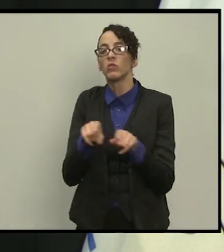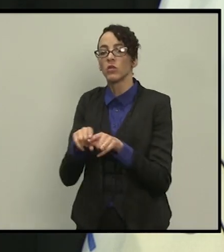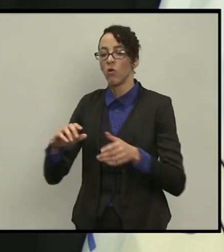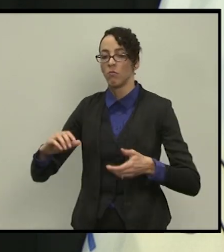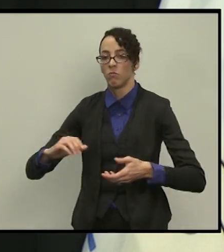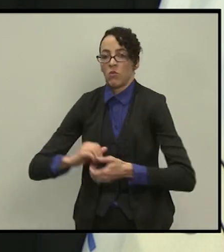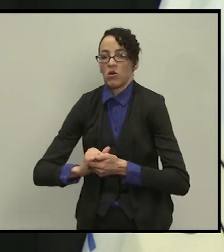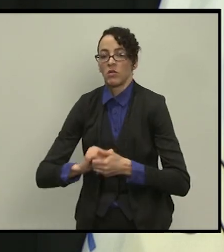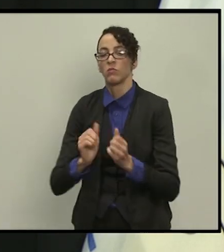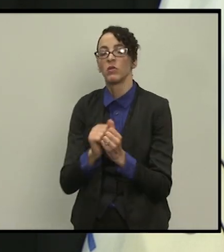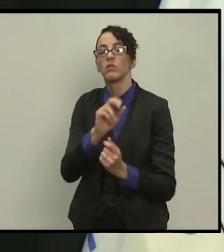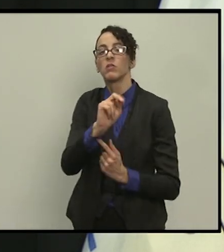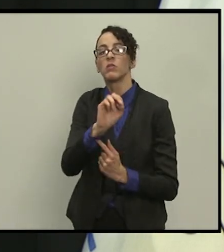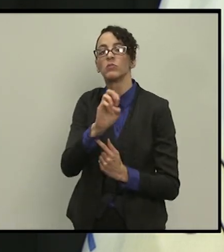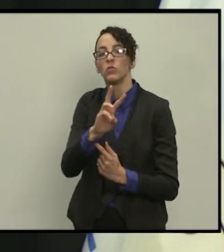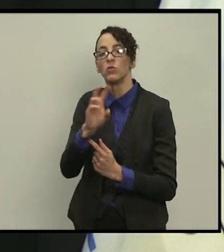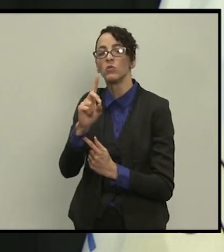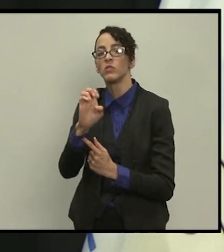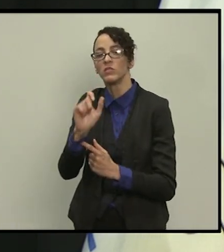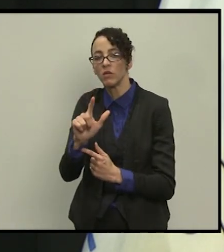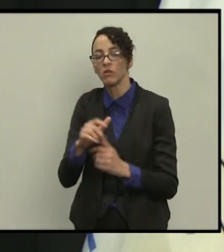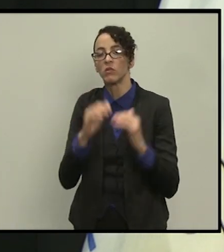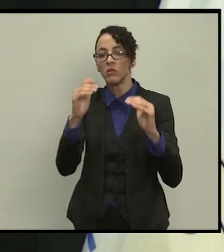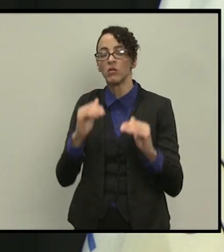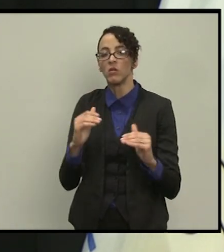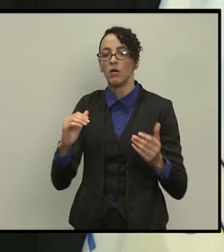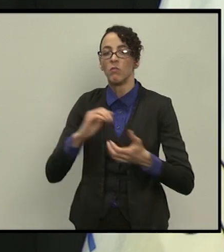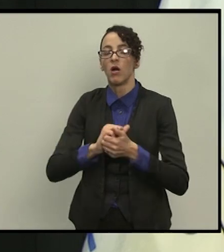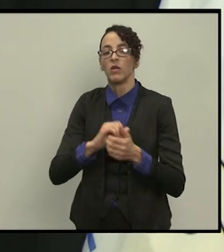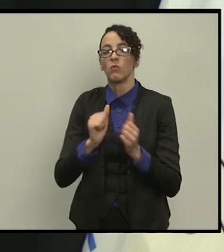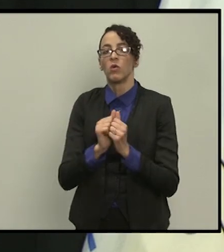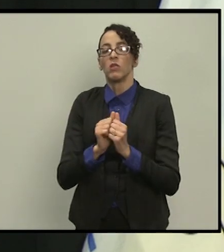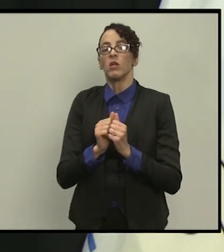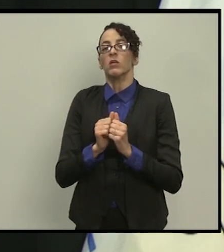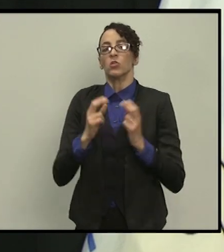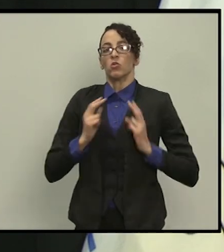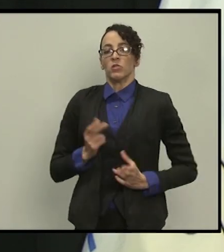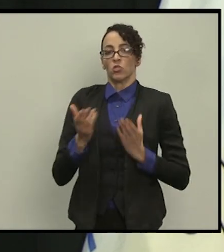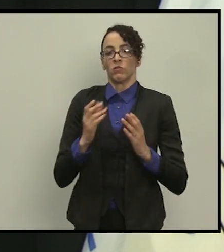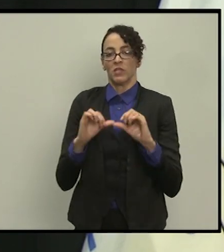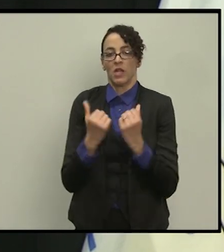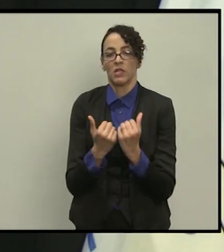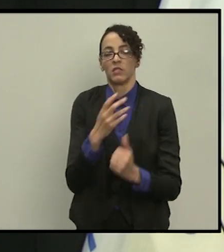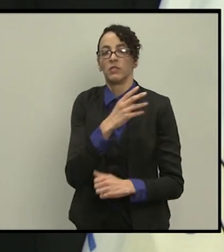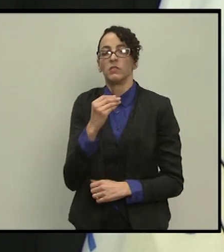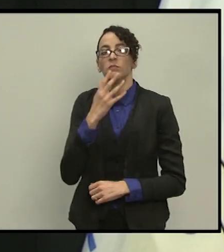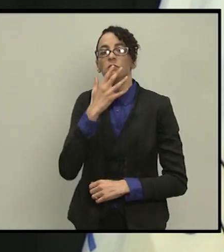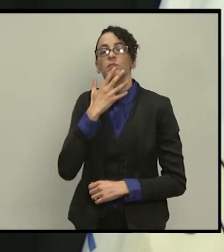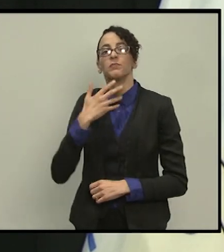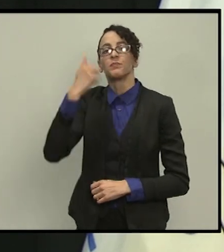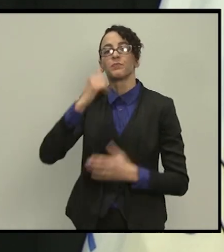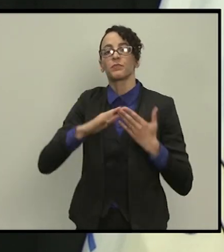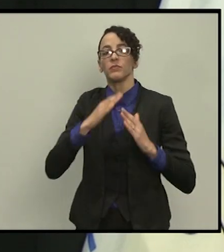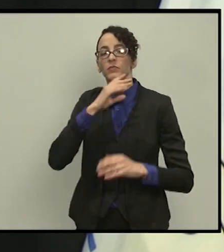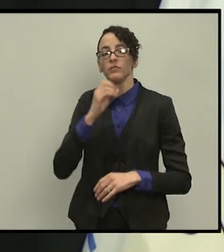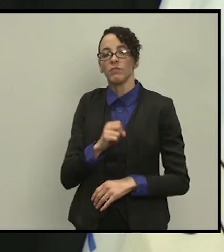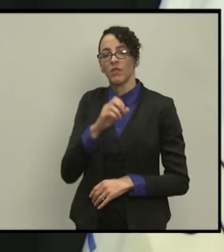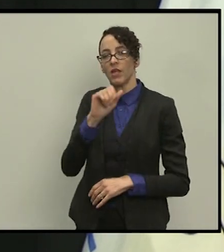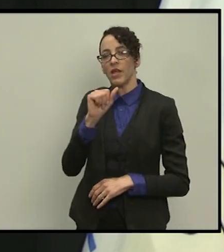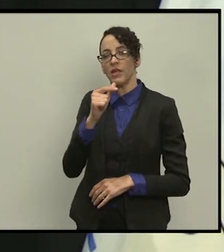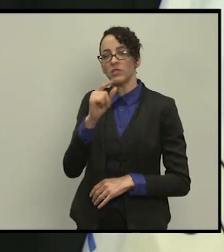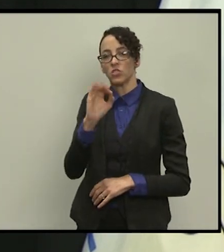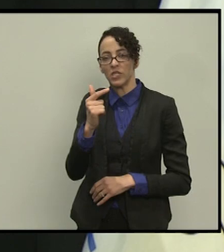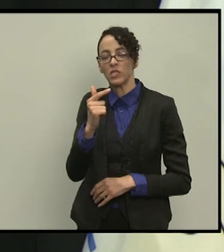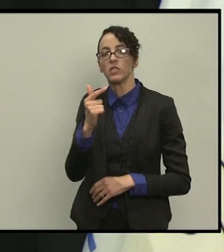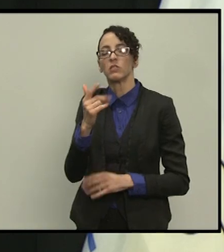Human Service Agency, Department of Aging and Adult Services, and our Hope SF and Housing Authority sites, which are